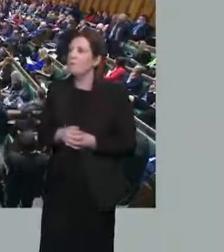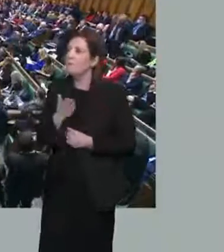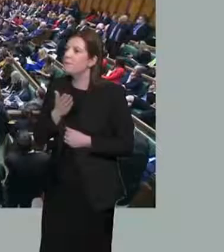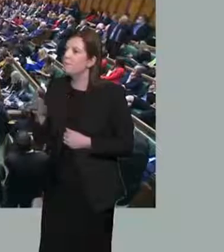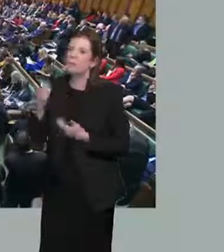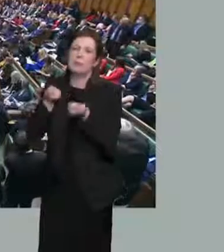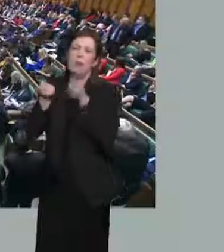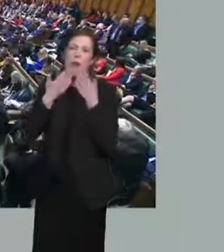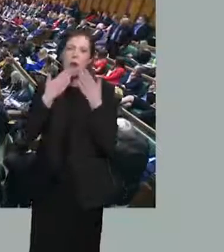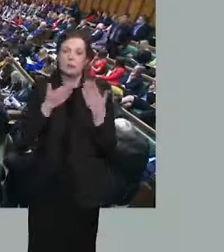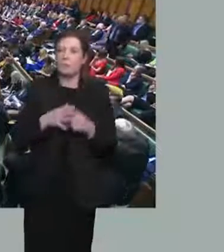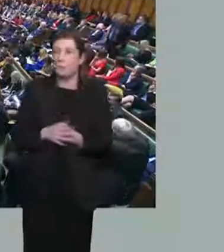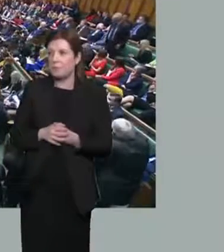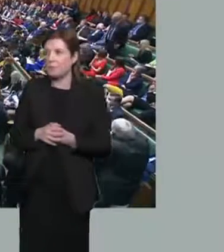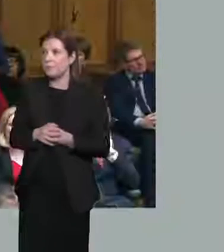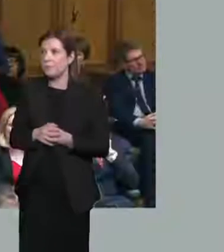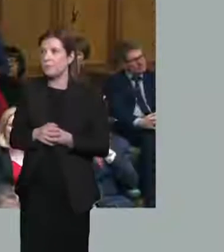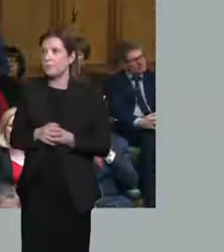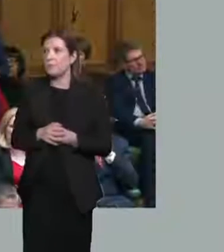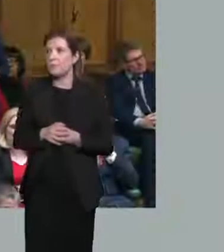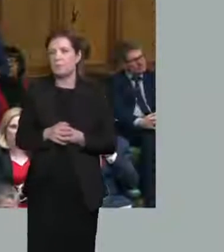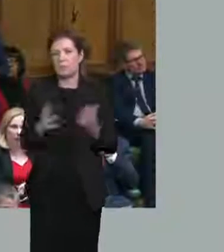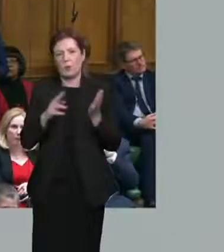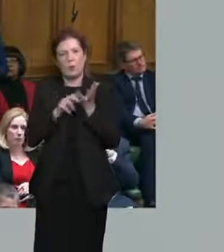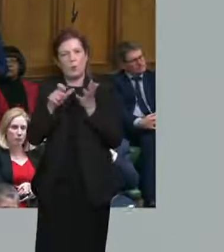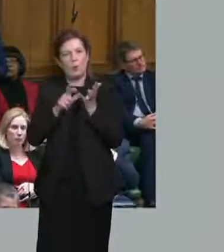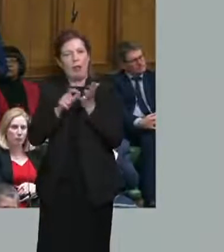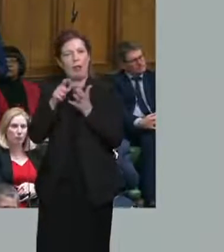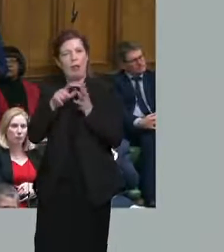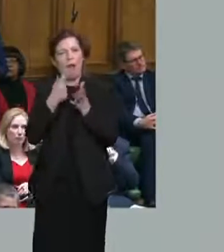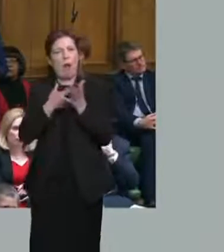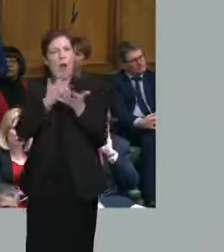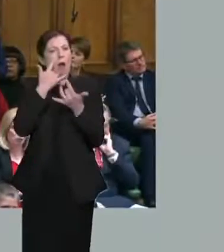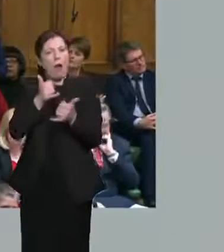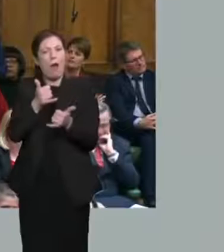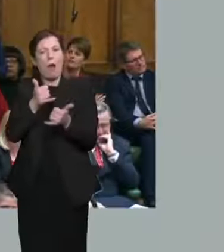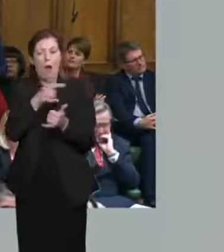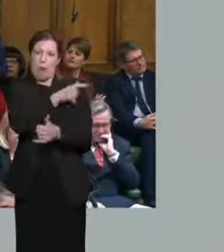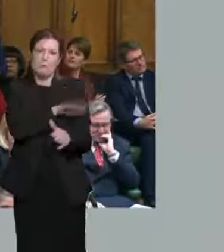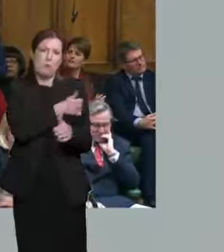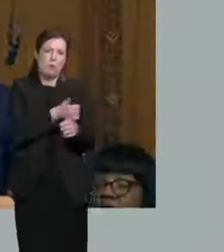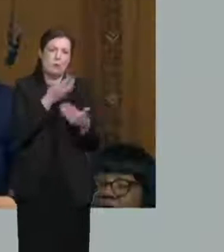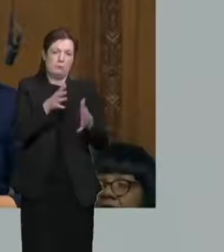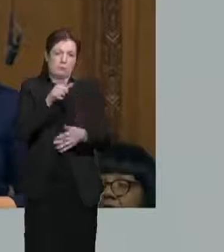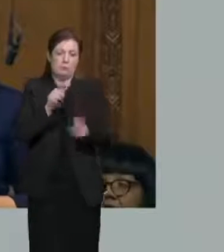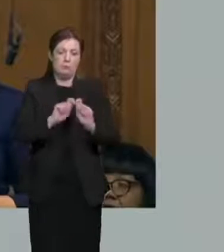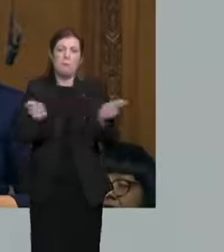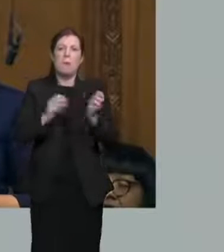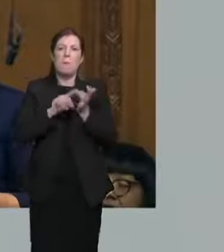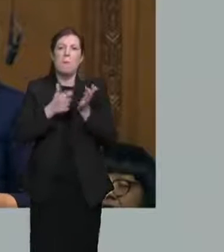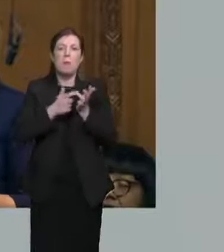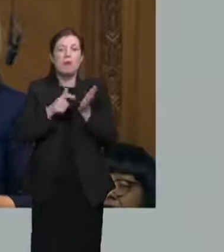The Prime Minister has been very supportive of nuclear testing veterans, so I'm sure he will be shocked that today the Mirror has